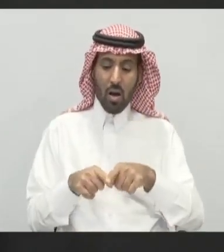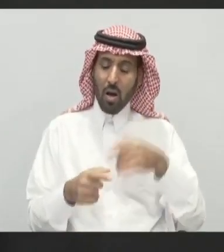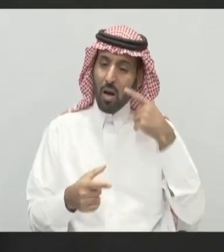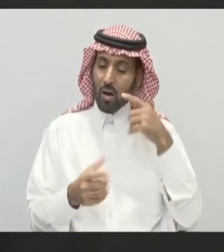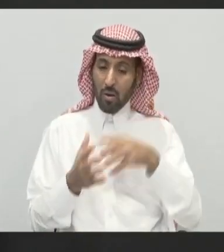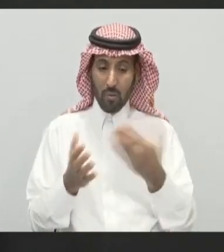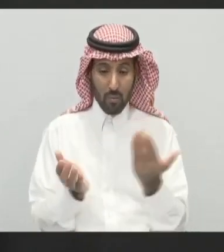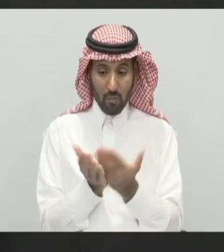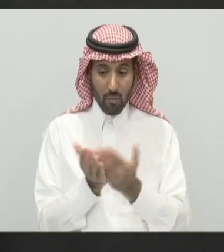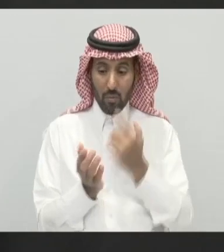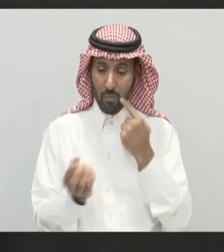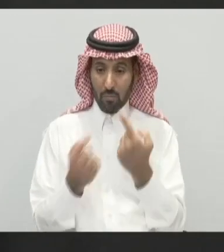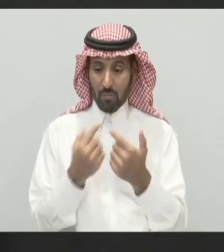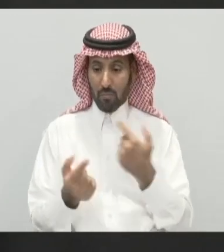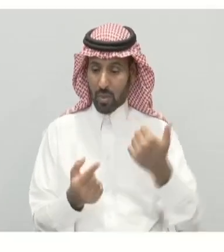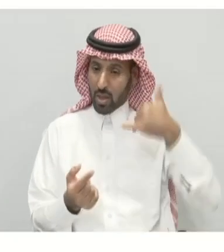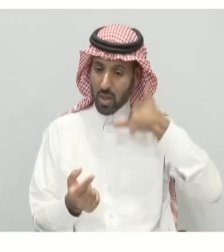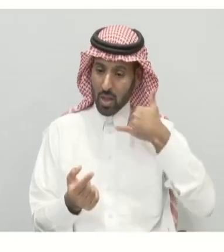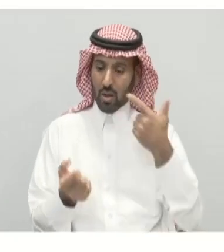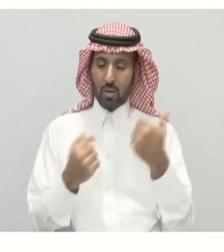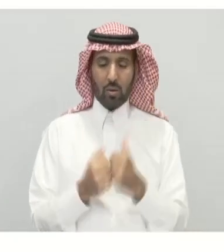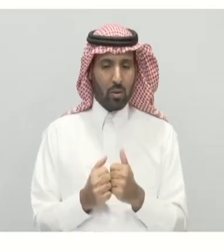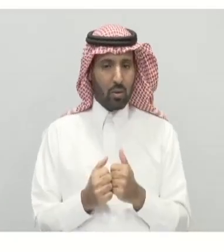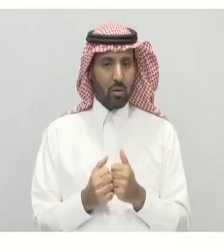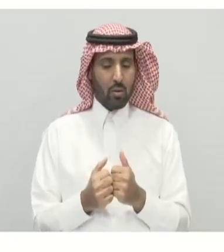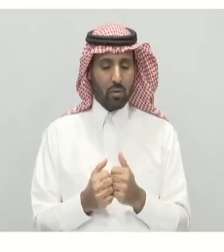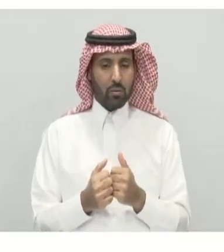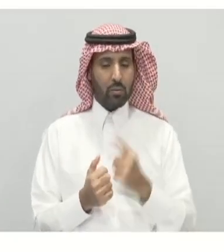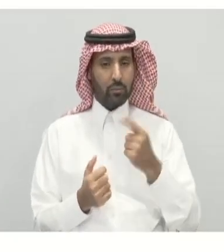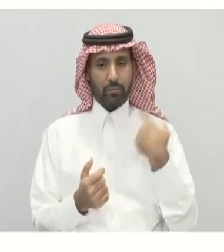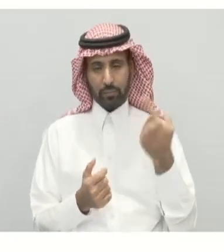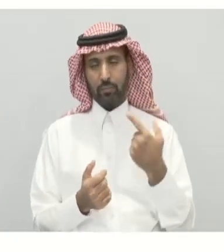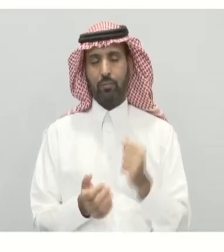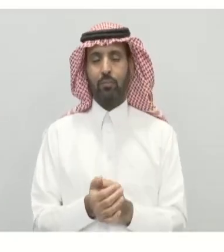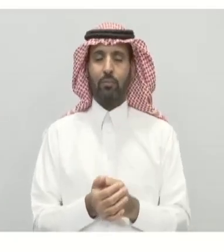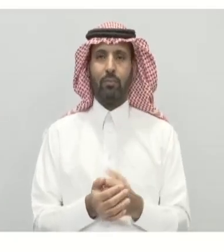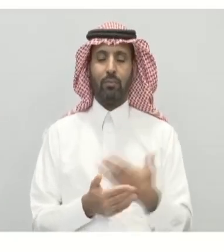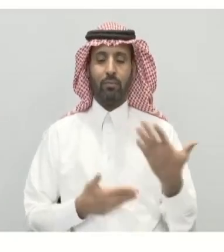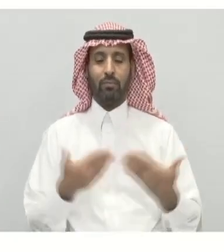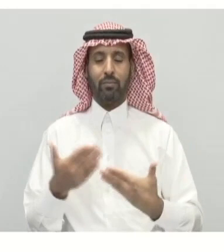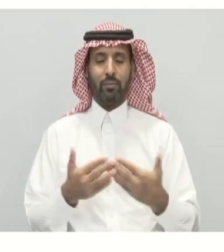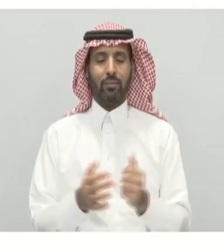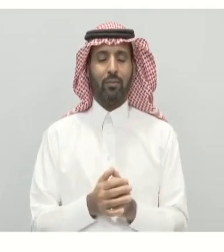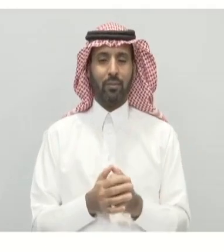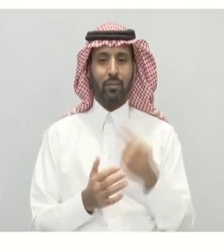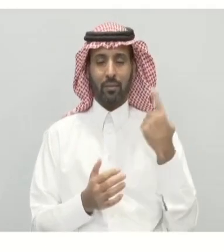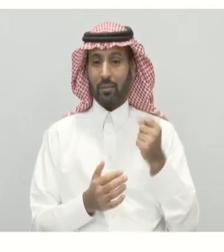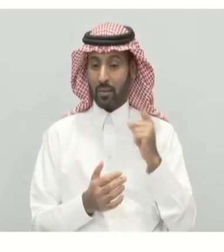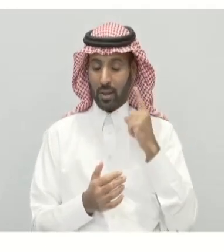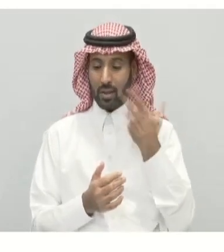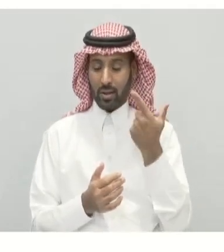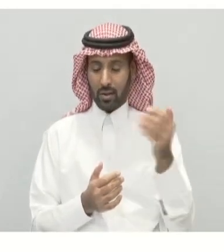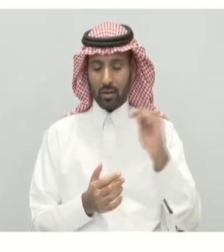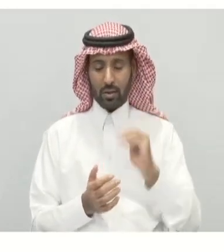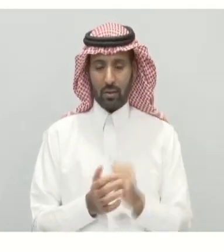the other classmates. Okay? So, let's listen one more time to the conversation, and this time you will come up with the